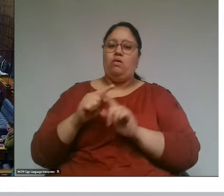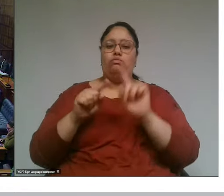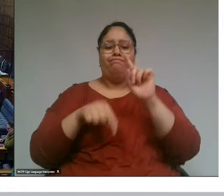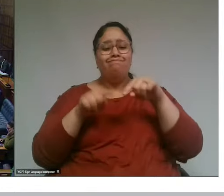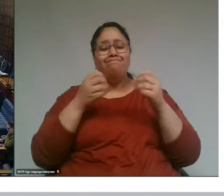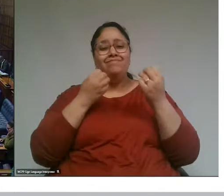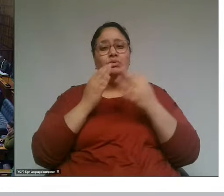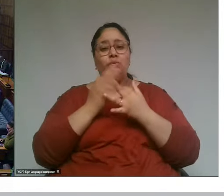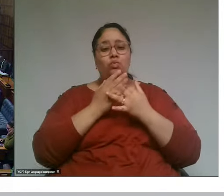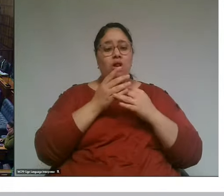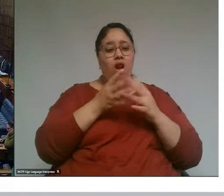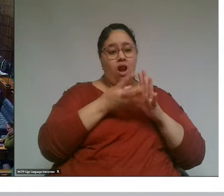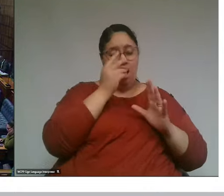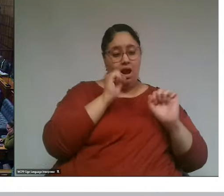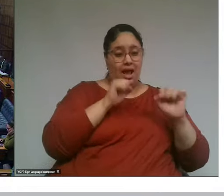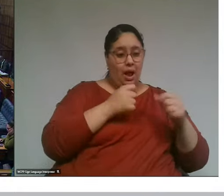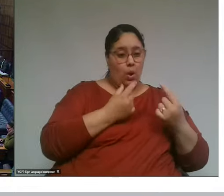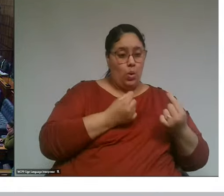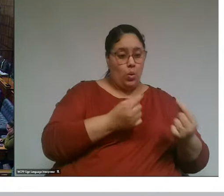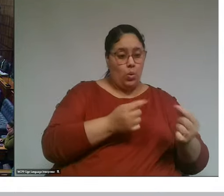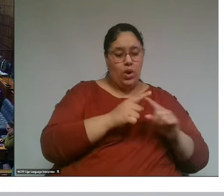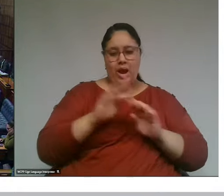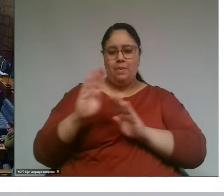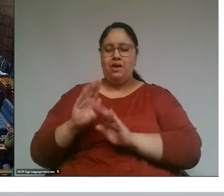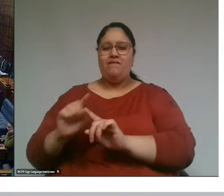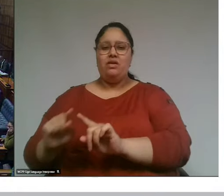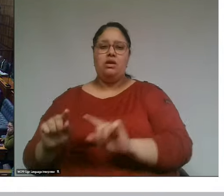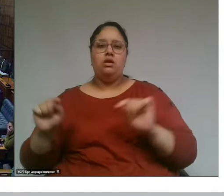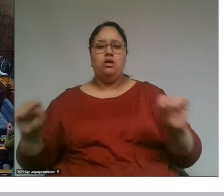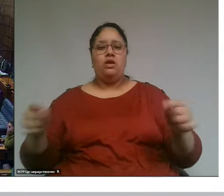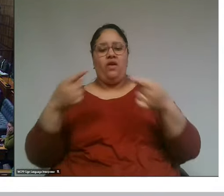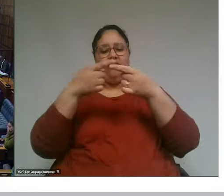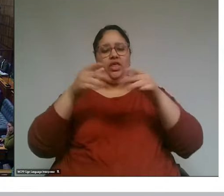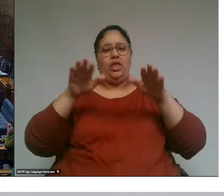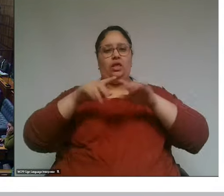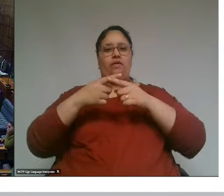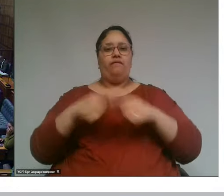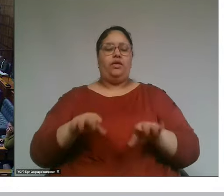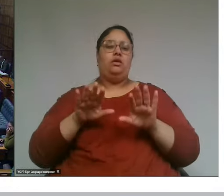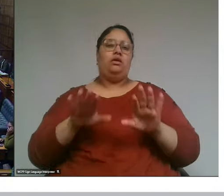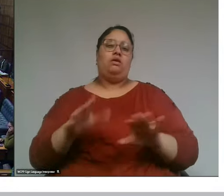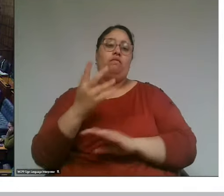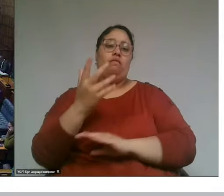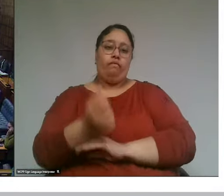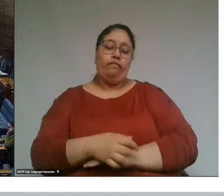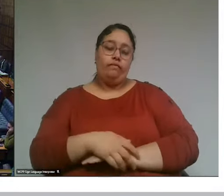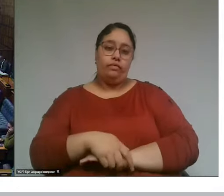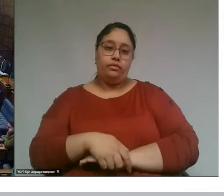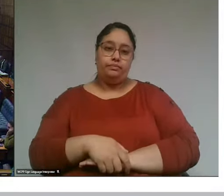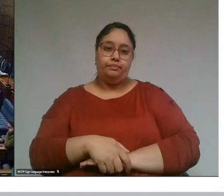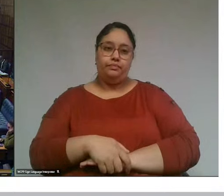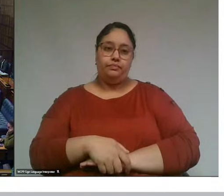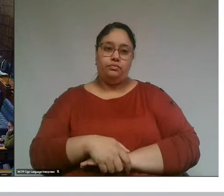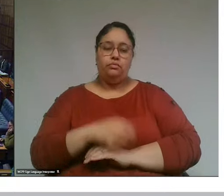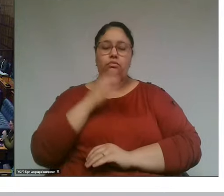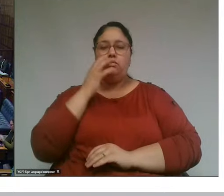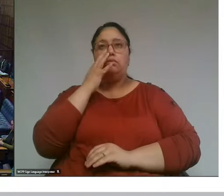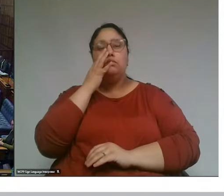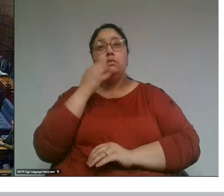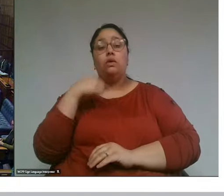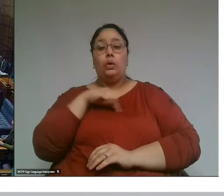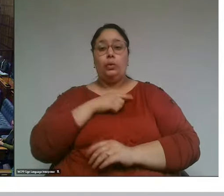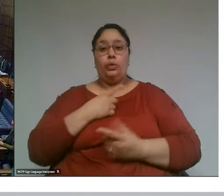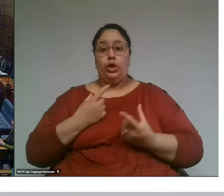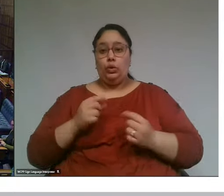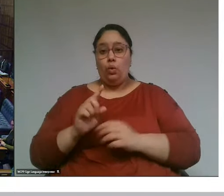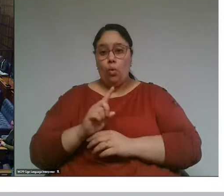what the learner can do and Its Behavior and what the company thinks and the company is resistant um so what we then did was we